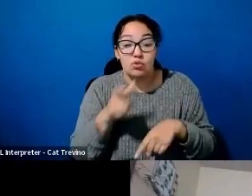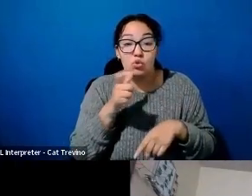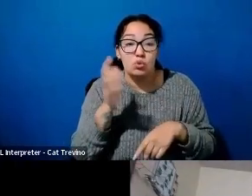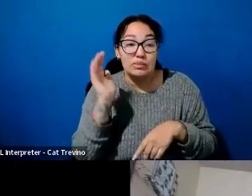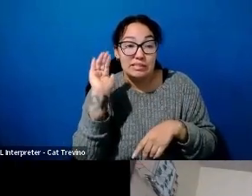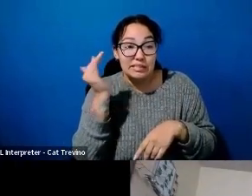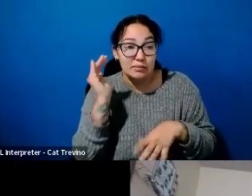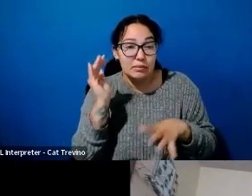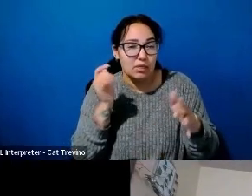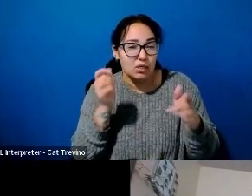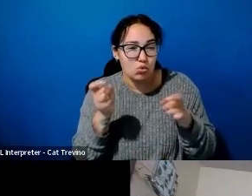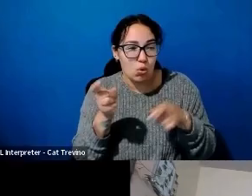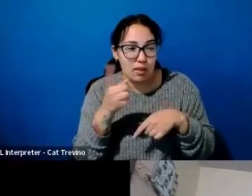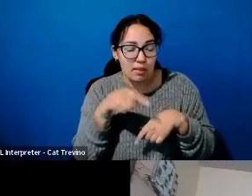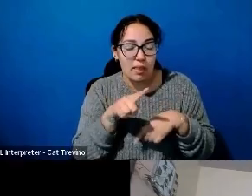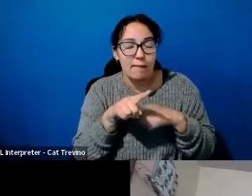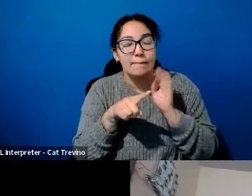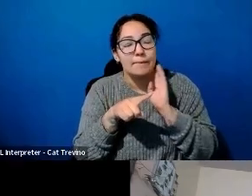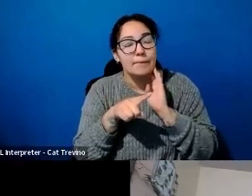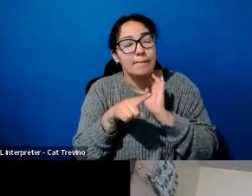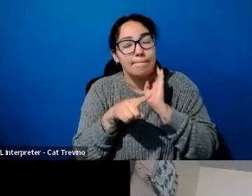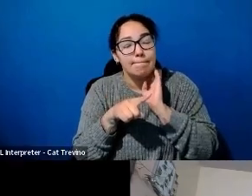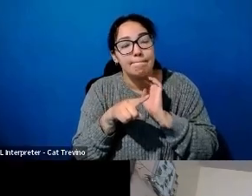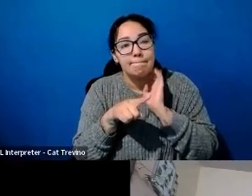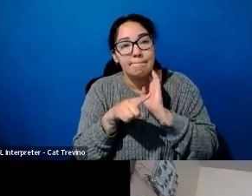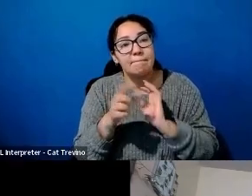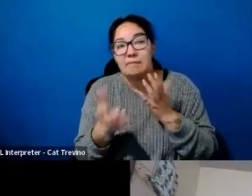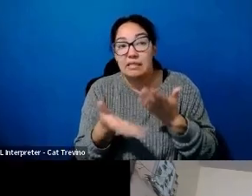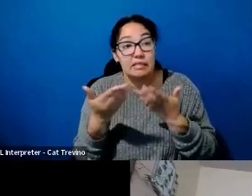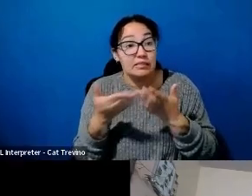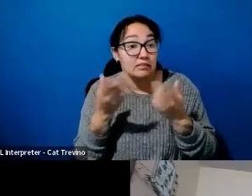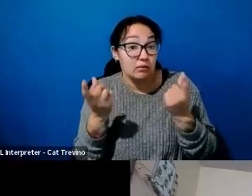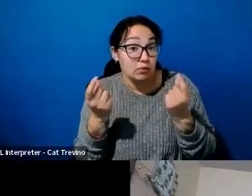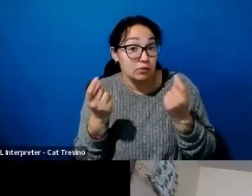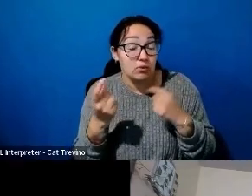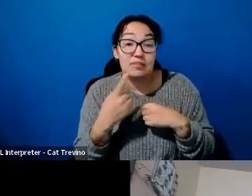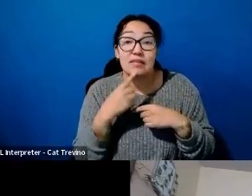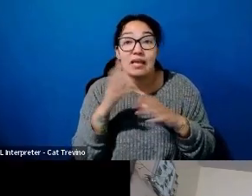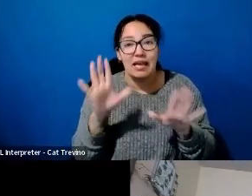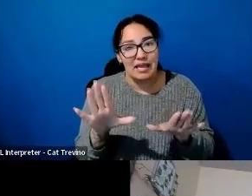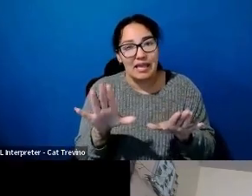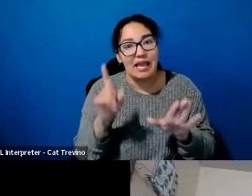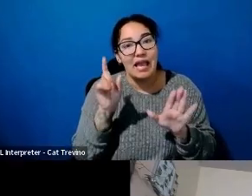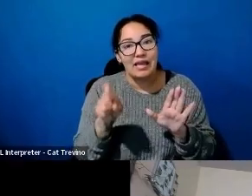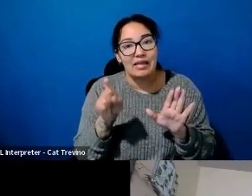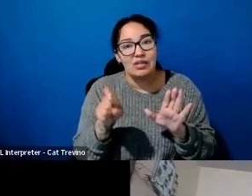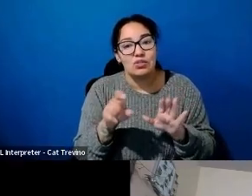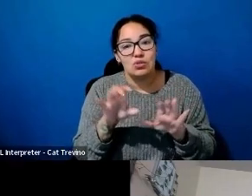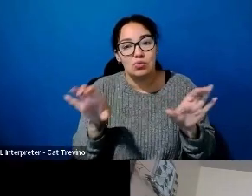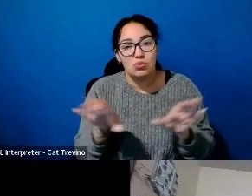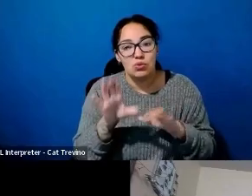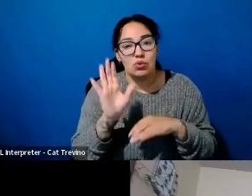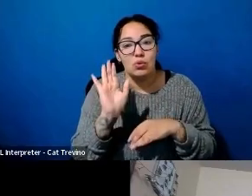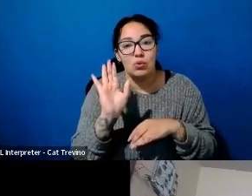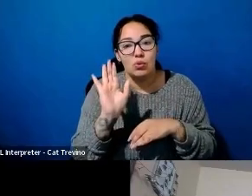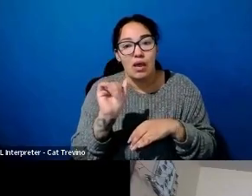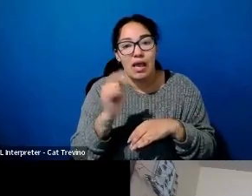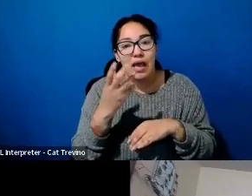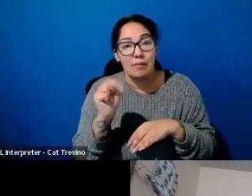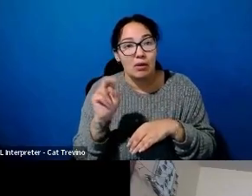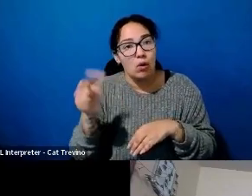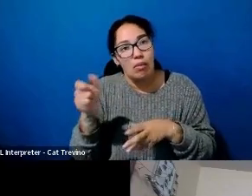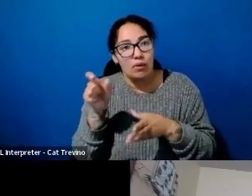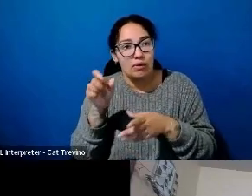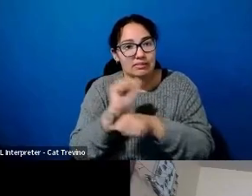be controlling them, an easy thing to do is say, I need you to do a urine test and take them into another